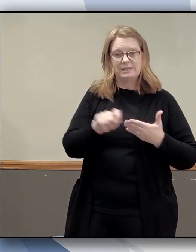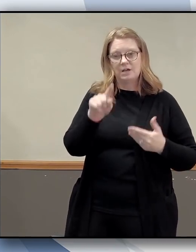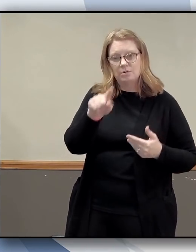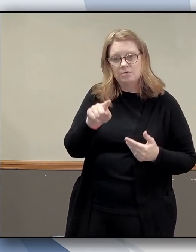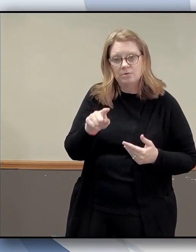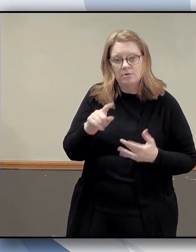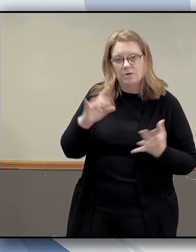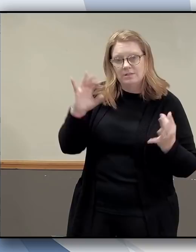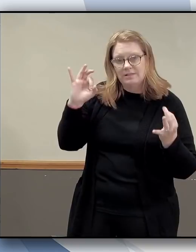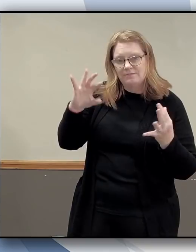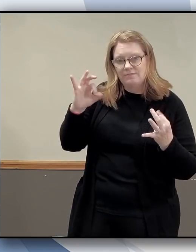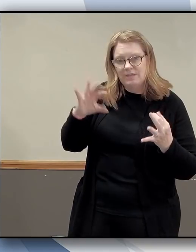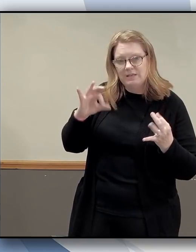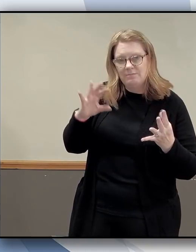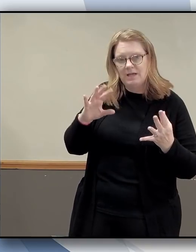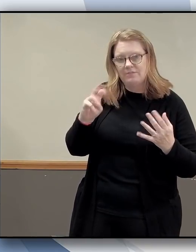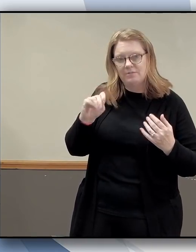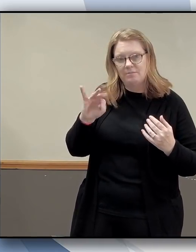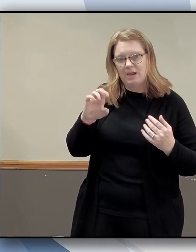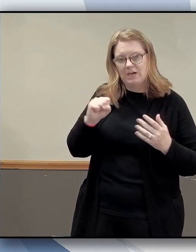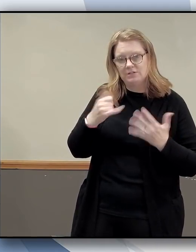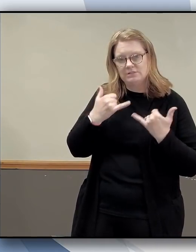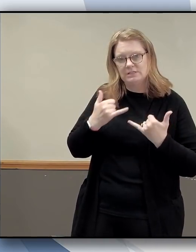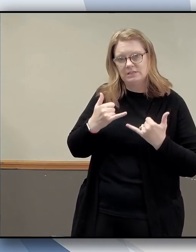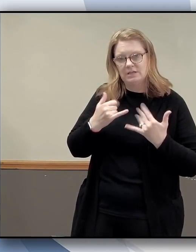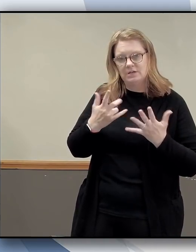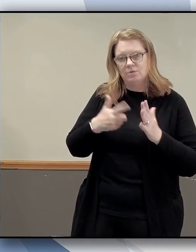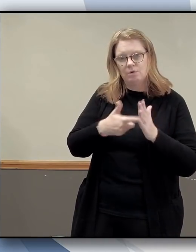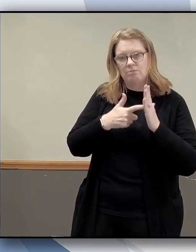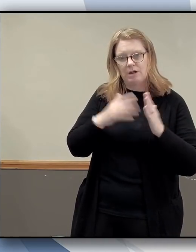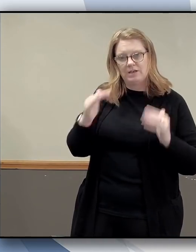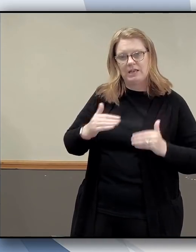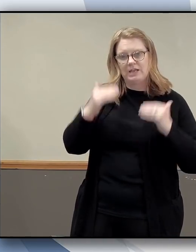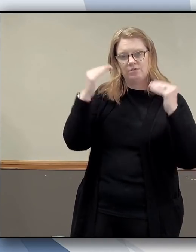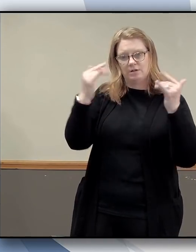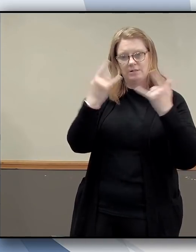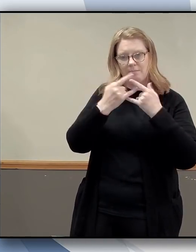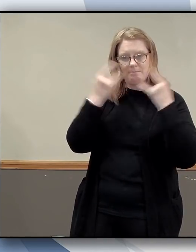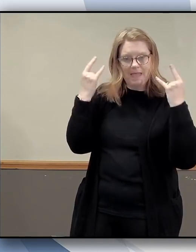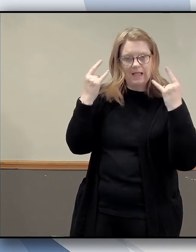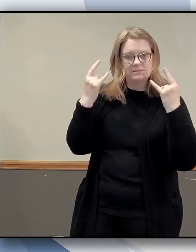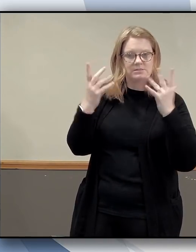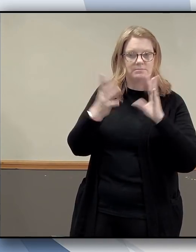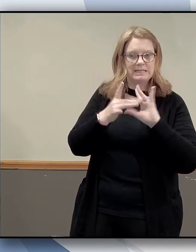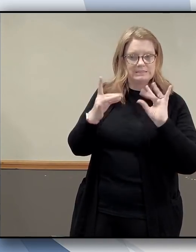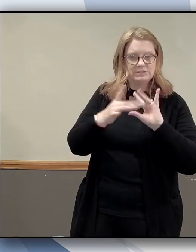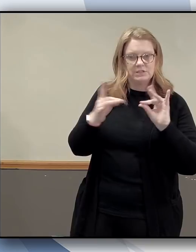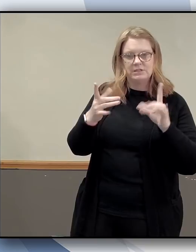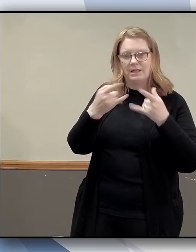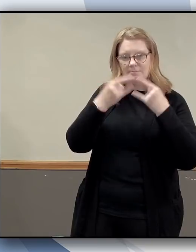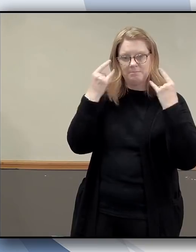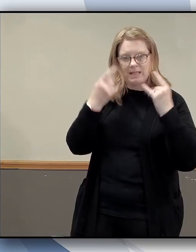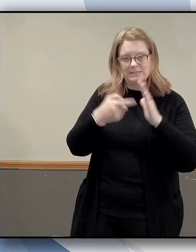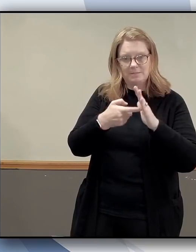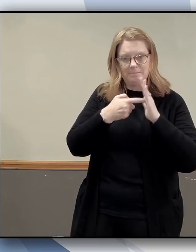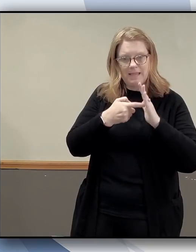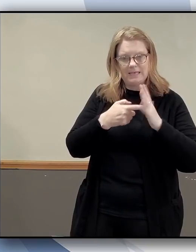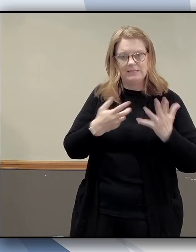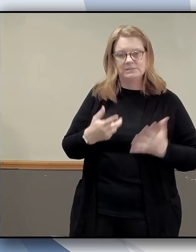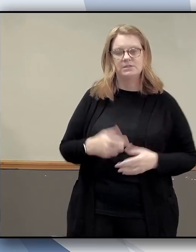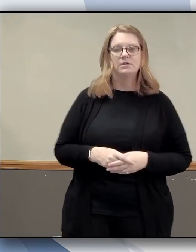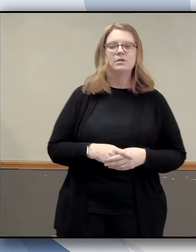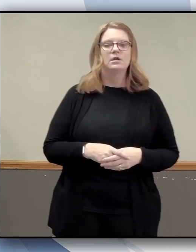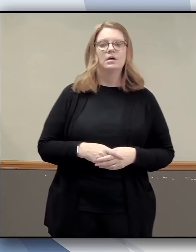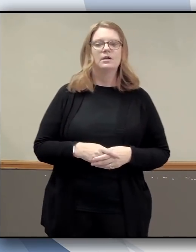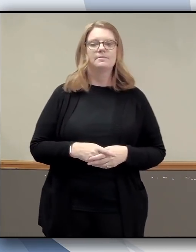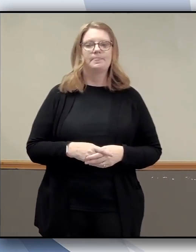the feedback you received from mayors today regarding increased mask wearing, messaging, and mask mandates broadly? Well, I'd